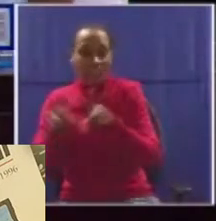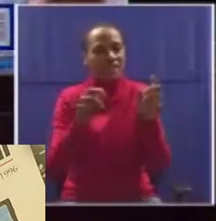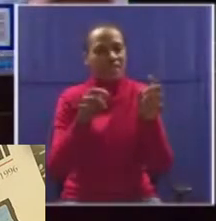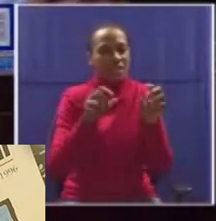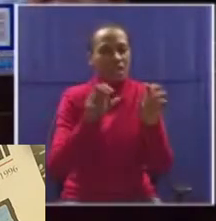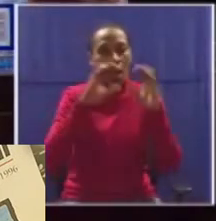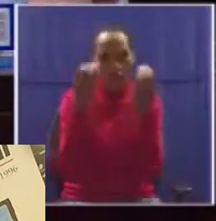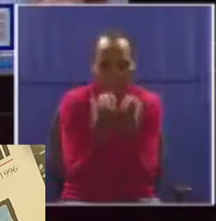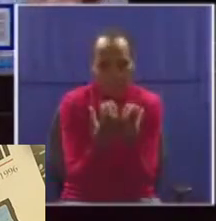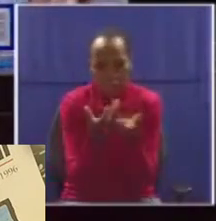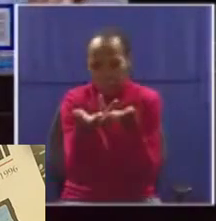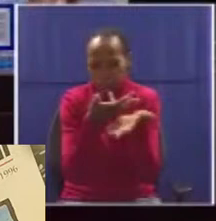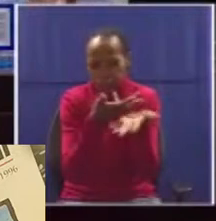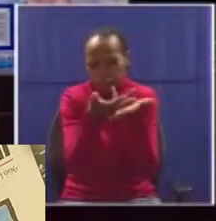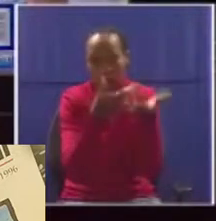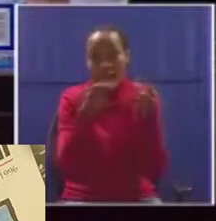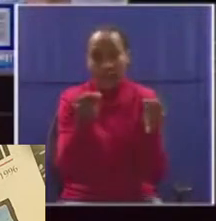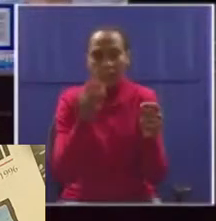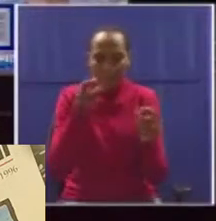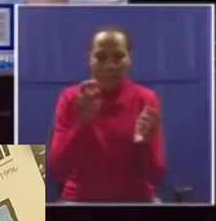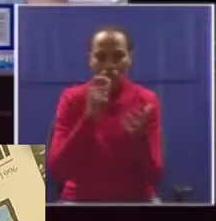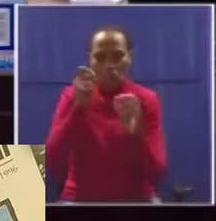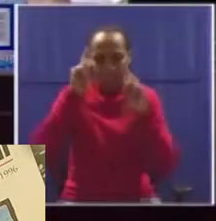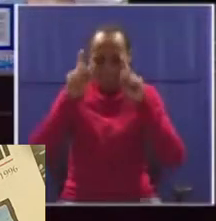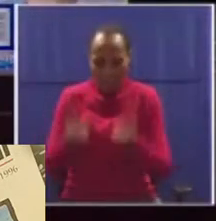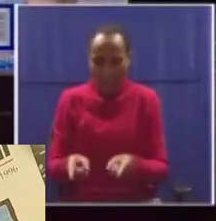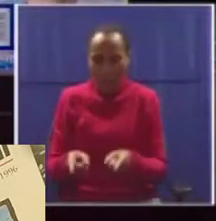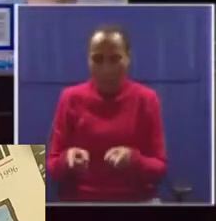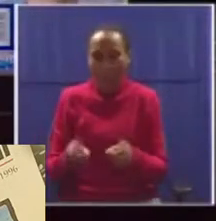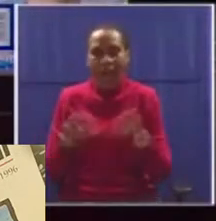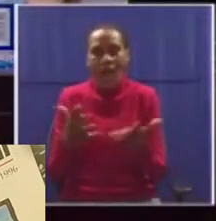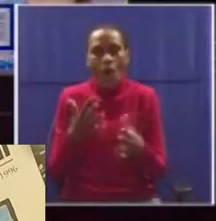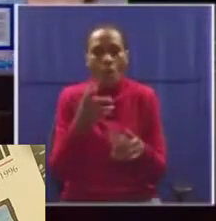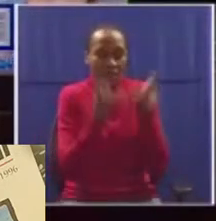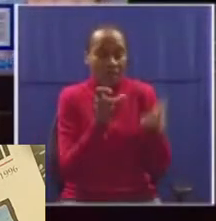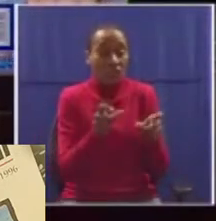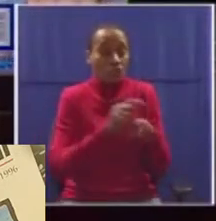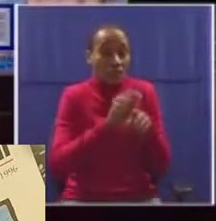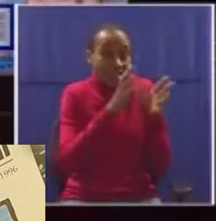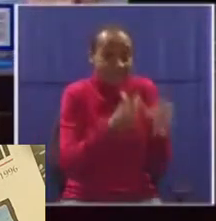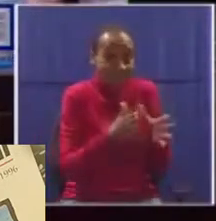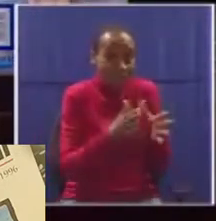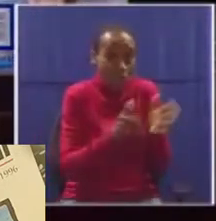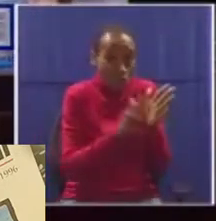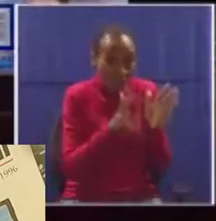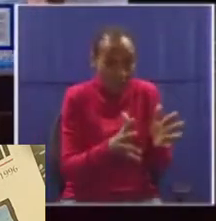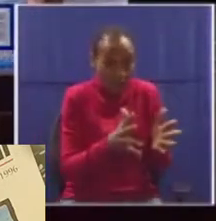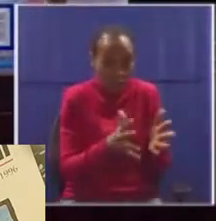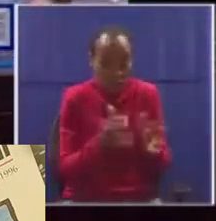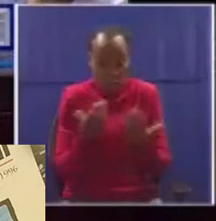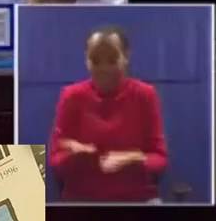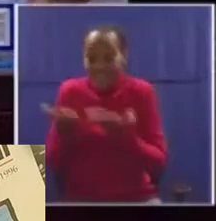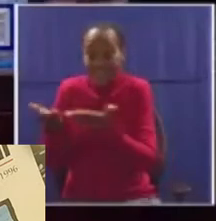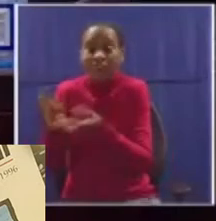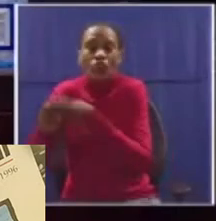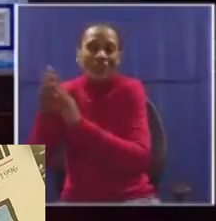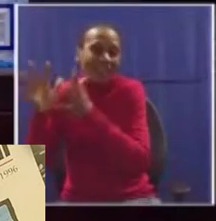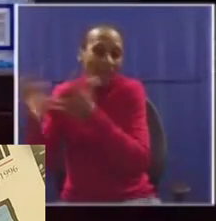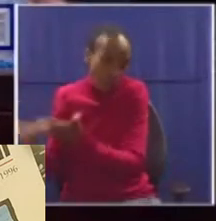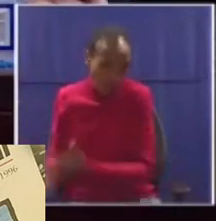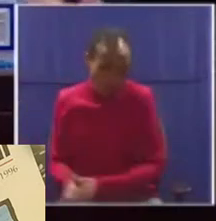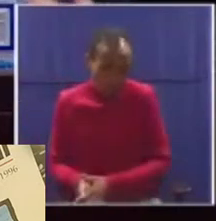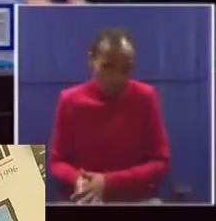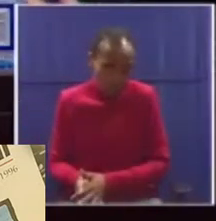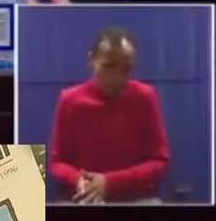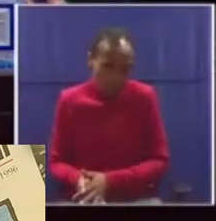to prescribe the requirements for Community savers these requirements may include Community